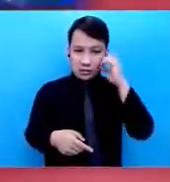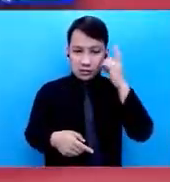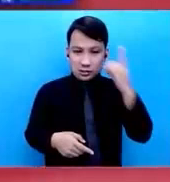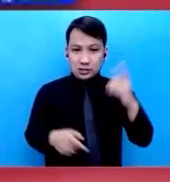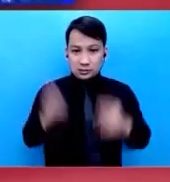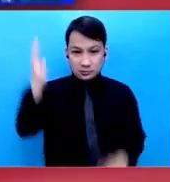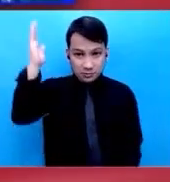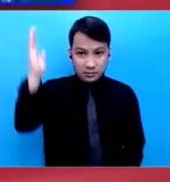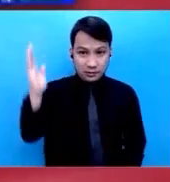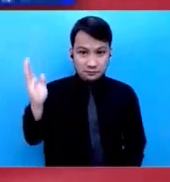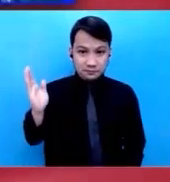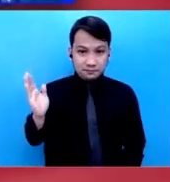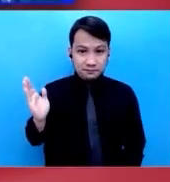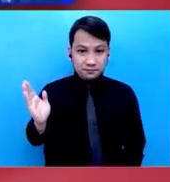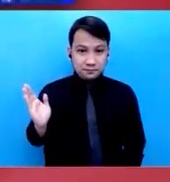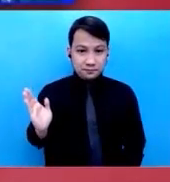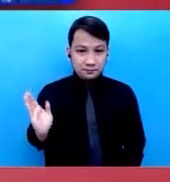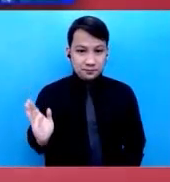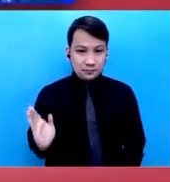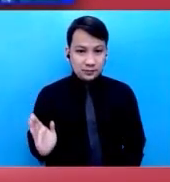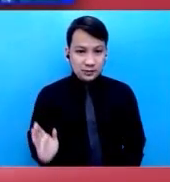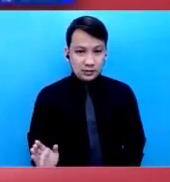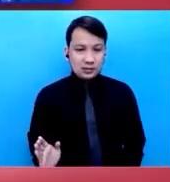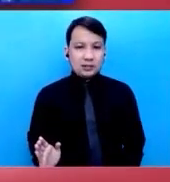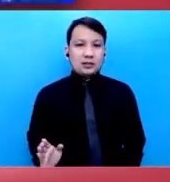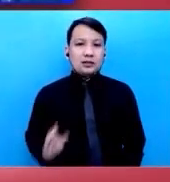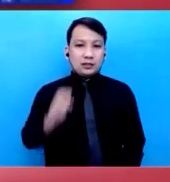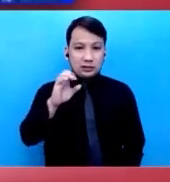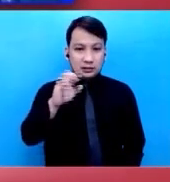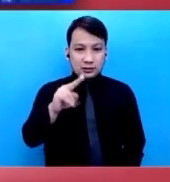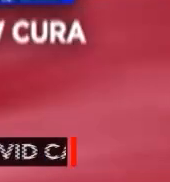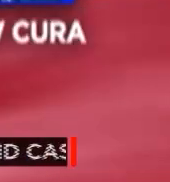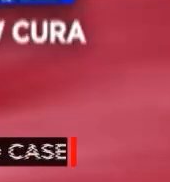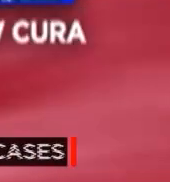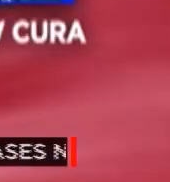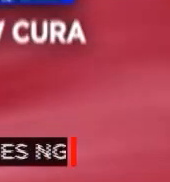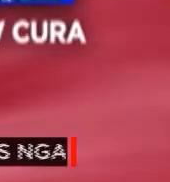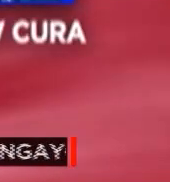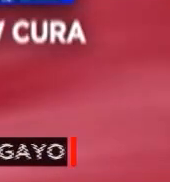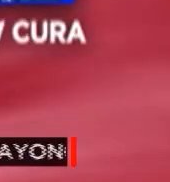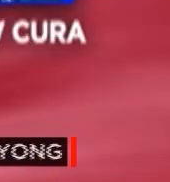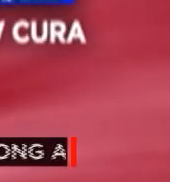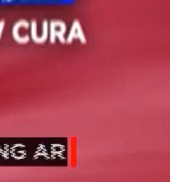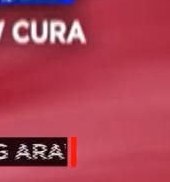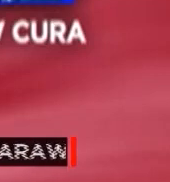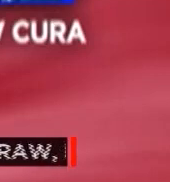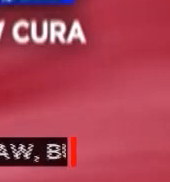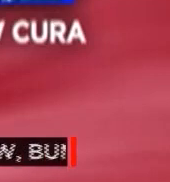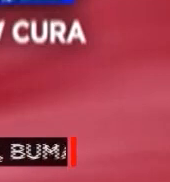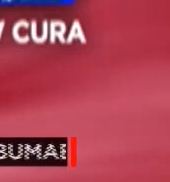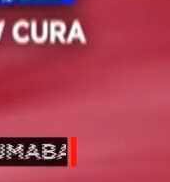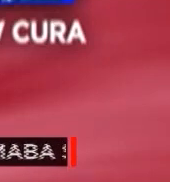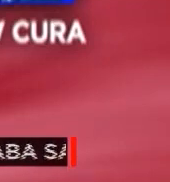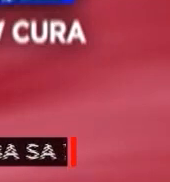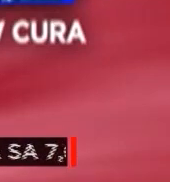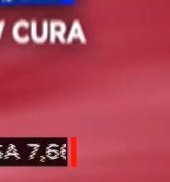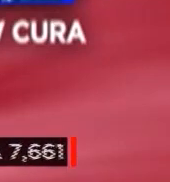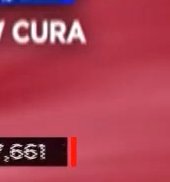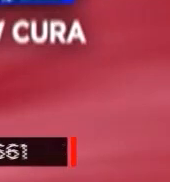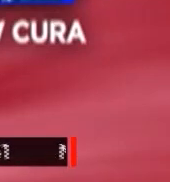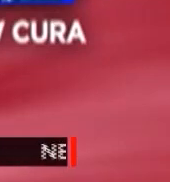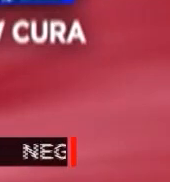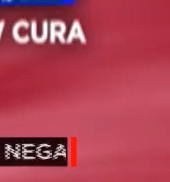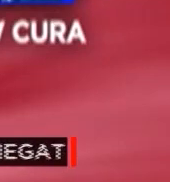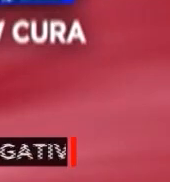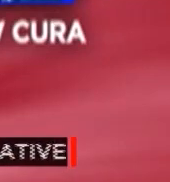TV5, Robby Alampay ng One News, Elmar Acol ng Bombo Radio, at si Dan Andrew Cura ng Far East Broadcasting Company.